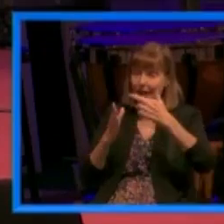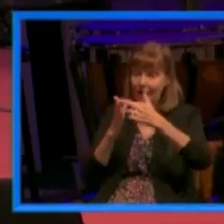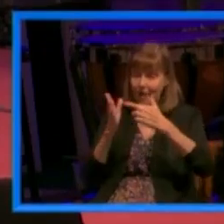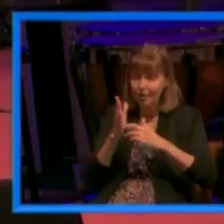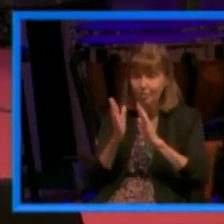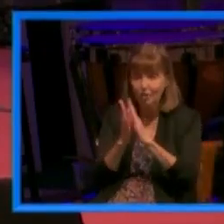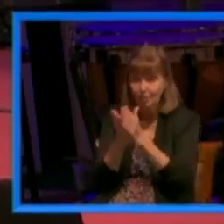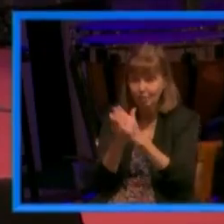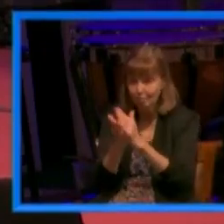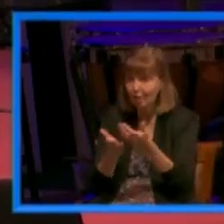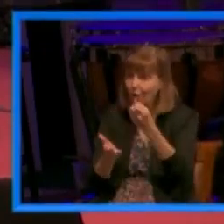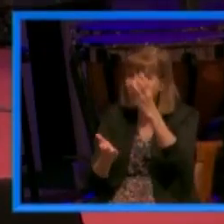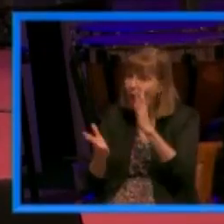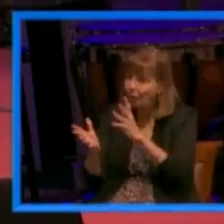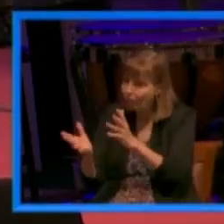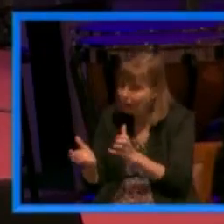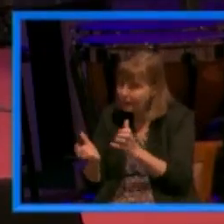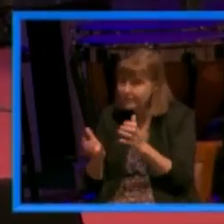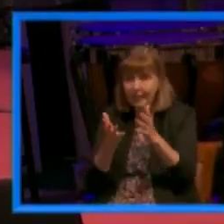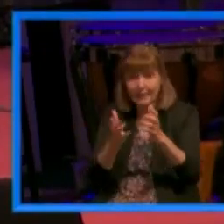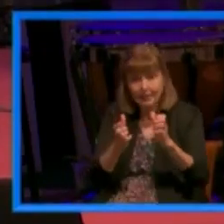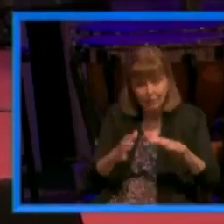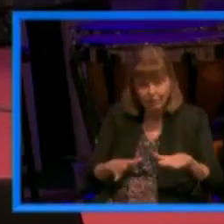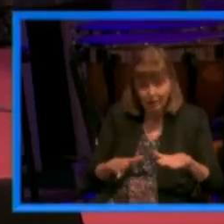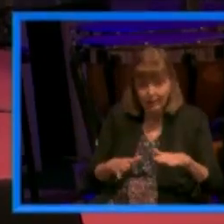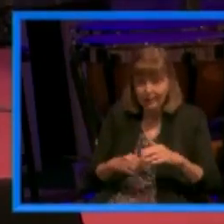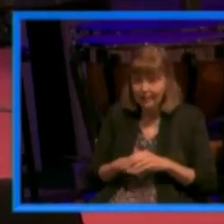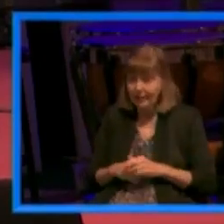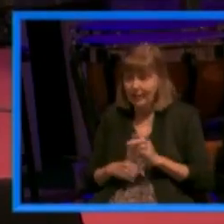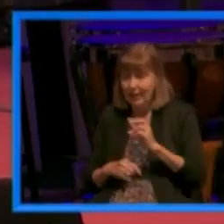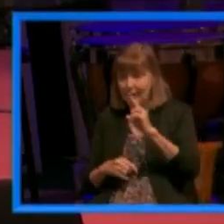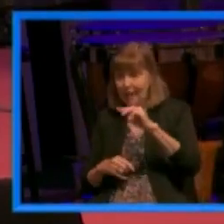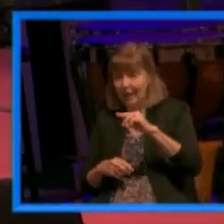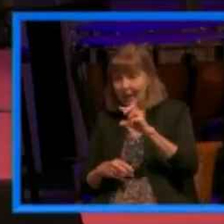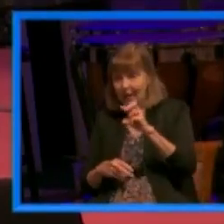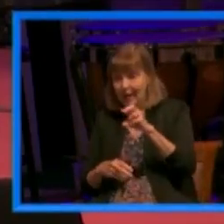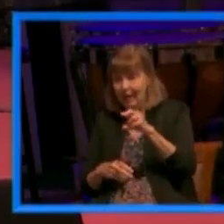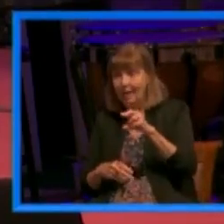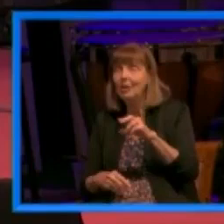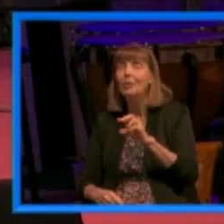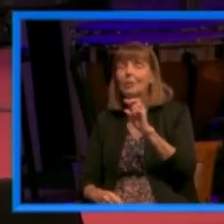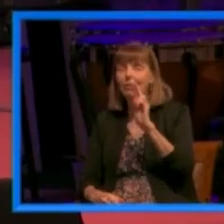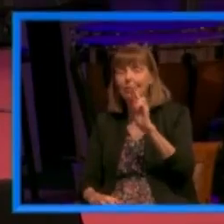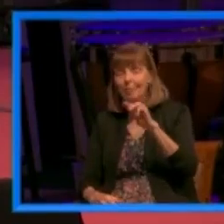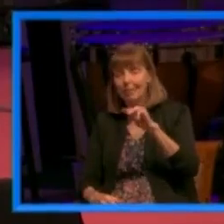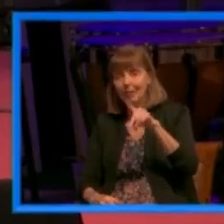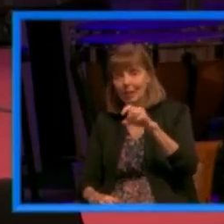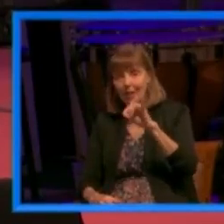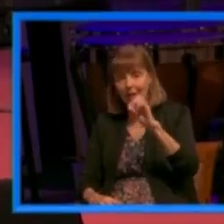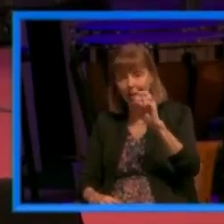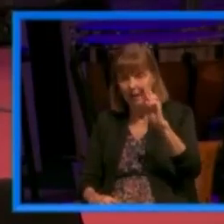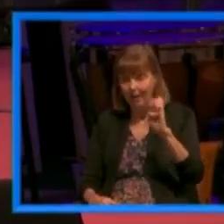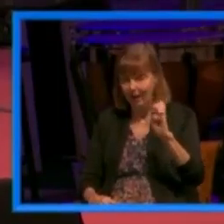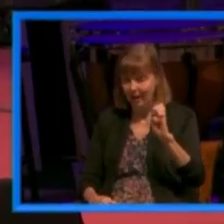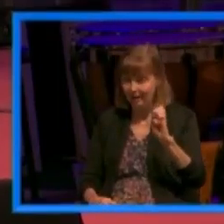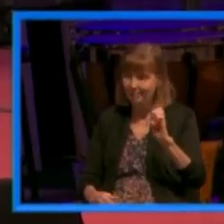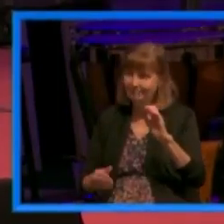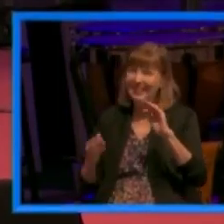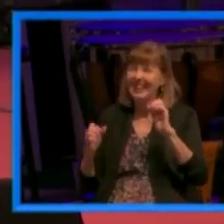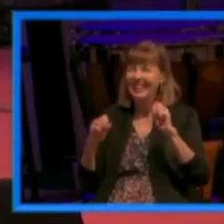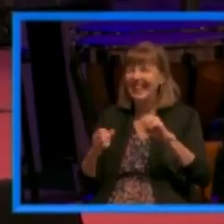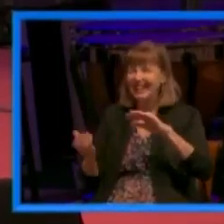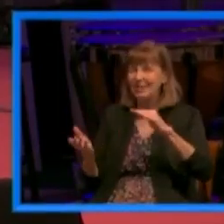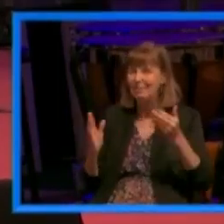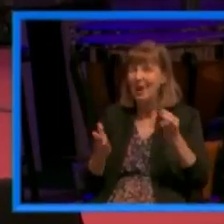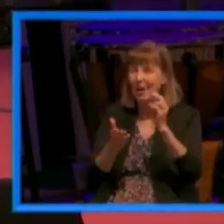not desire. And there is an umpire, which is the Holy Spirit, that resides over the application and the implementation and the clarity of this book. So you and I don't